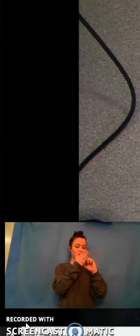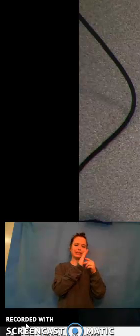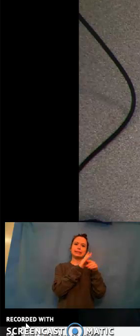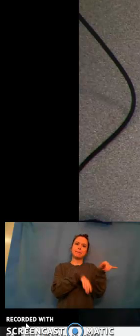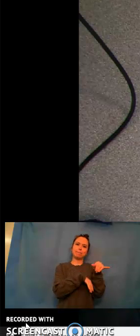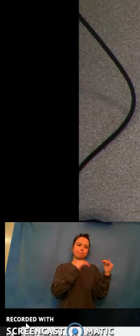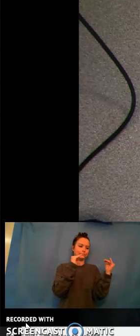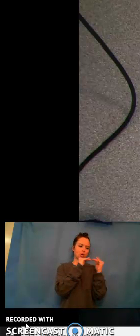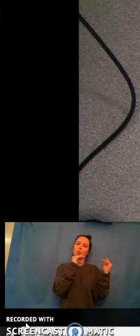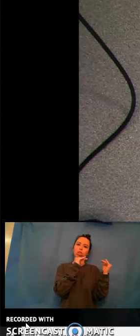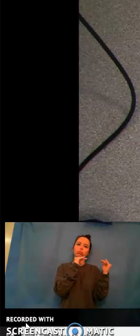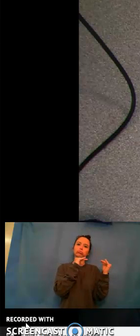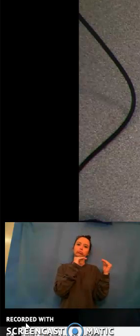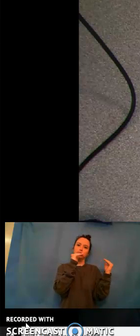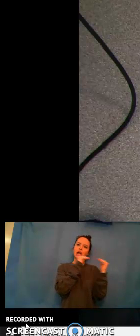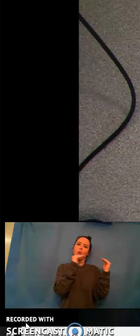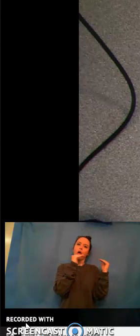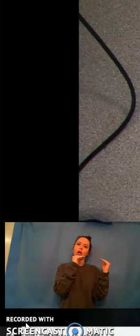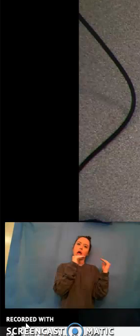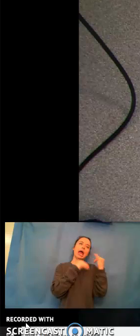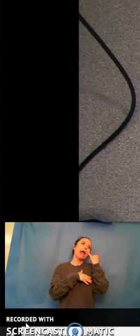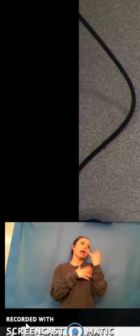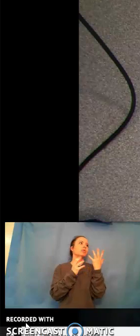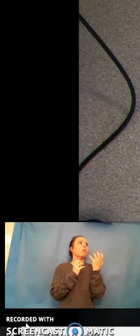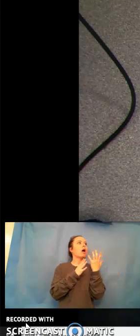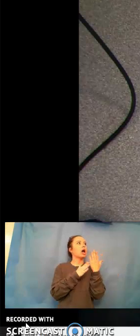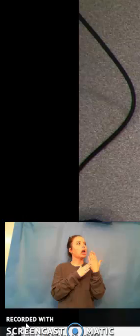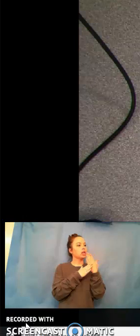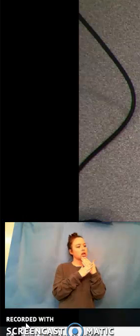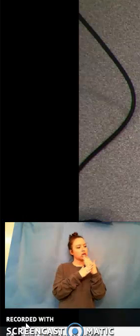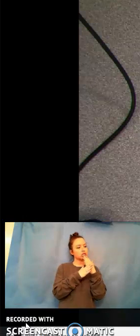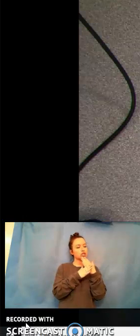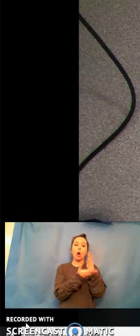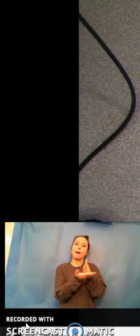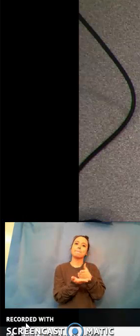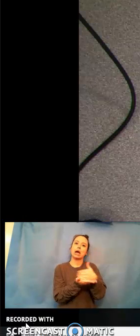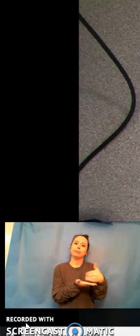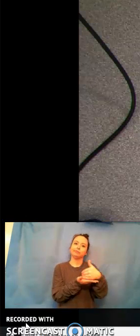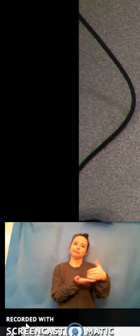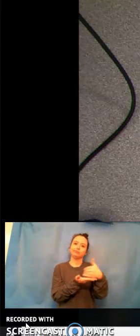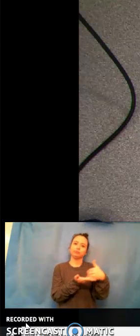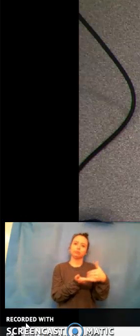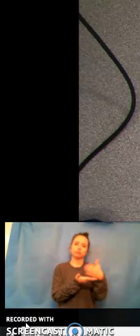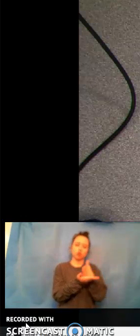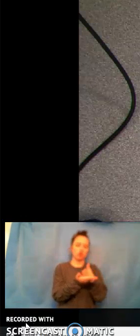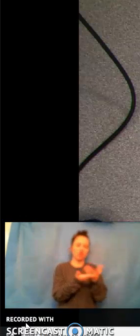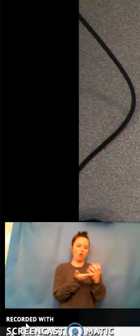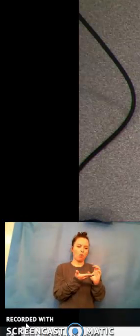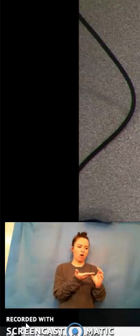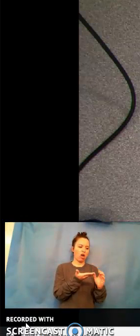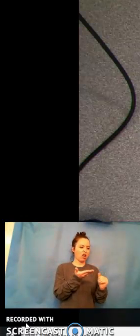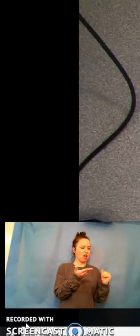same. So think about if you were going to share a piece of pie. You wouldn't want